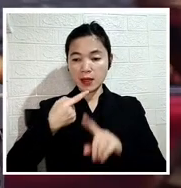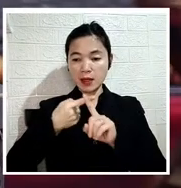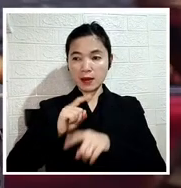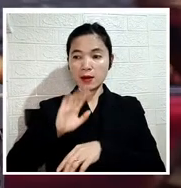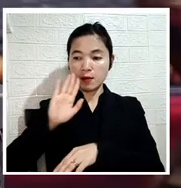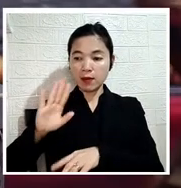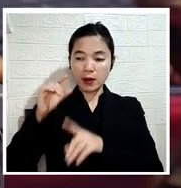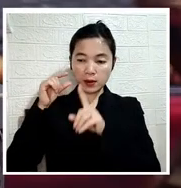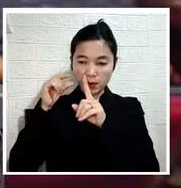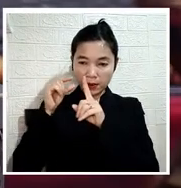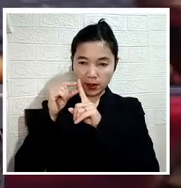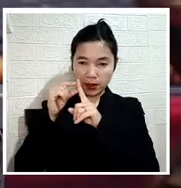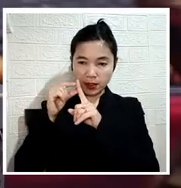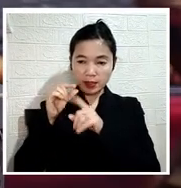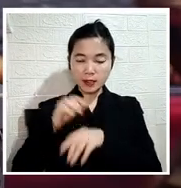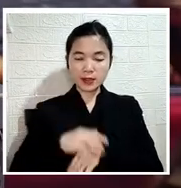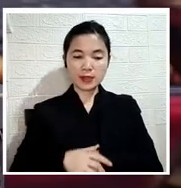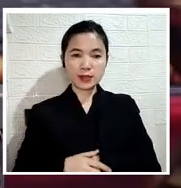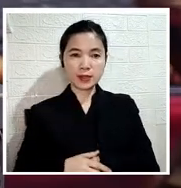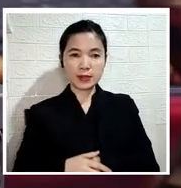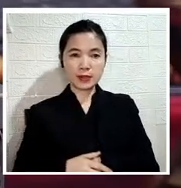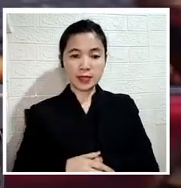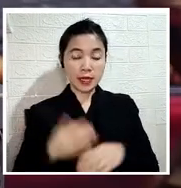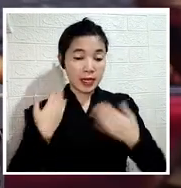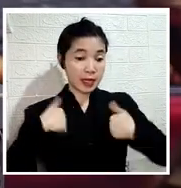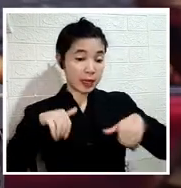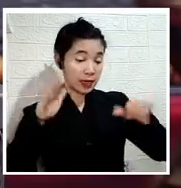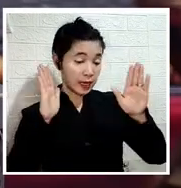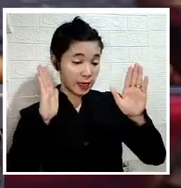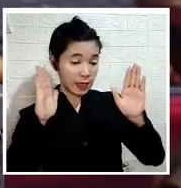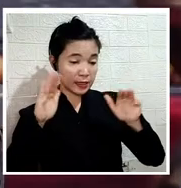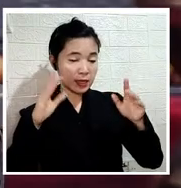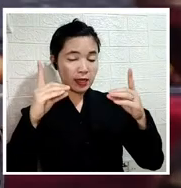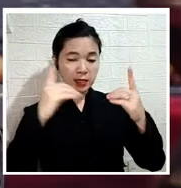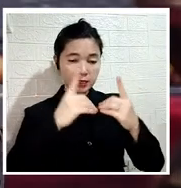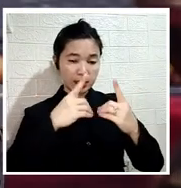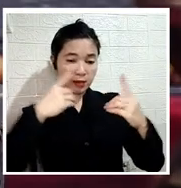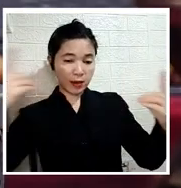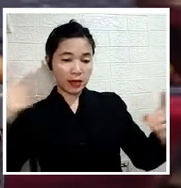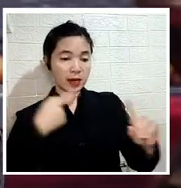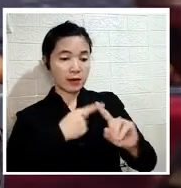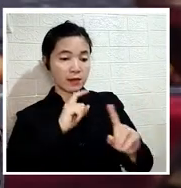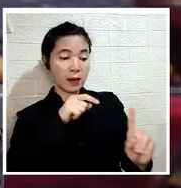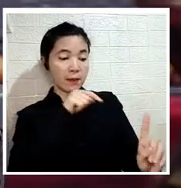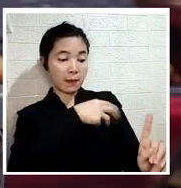word. Then the angel departed from her.